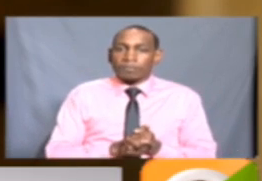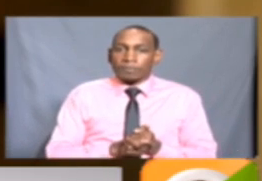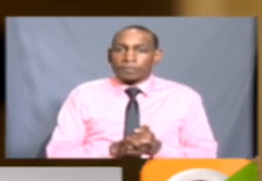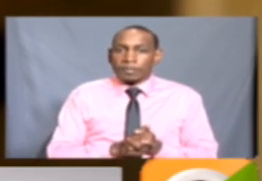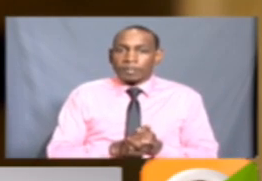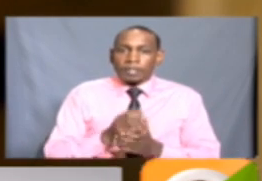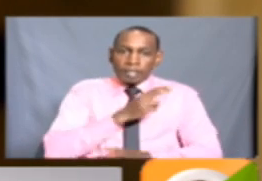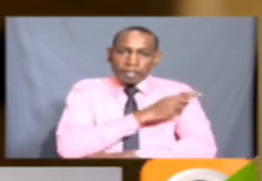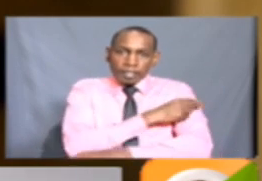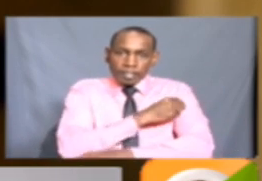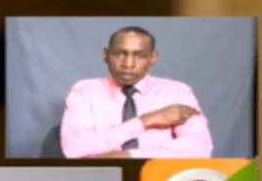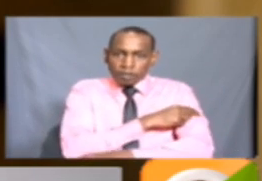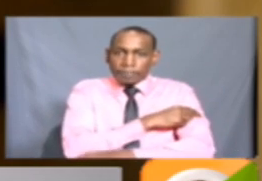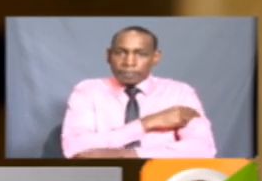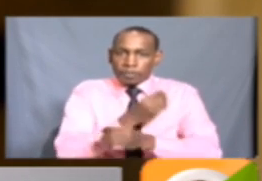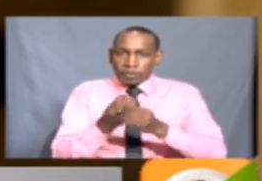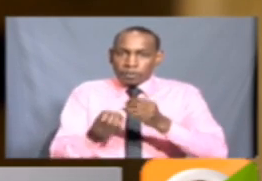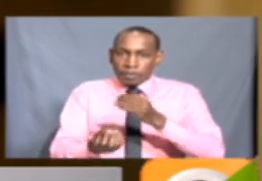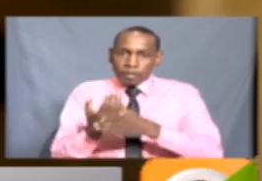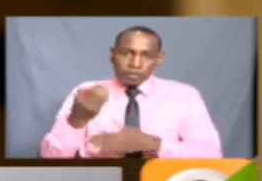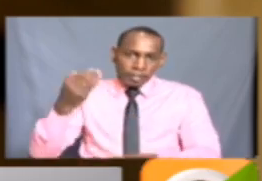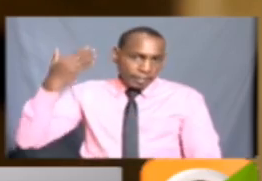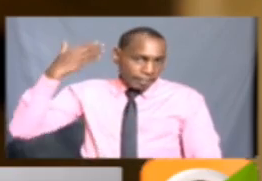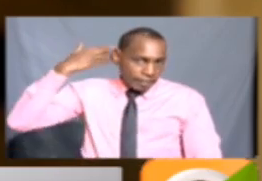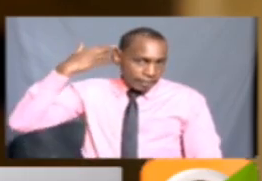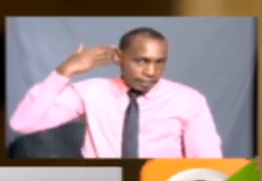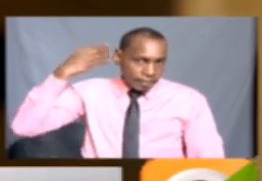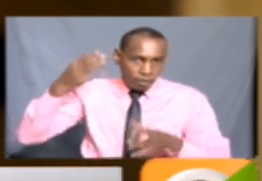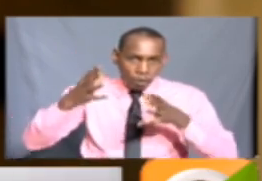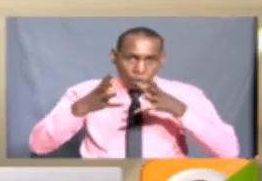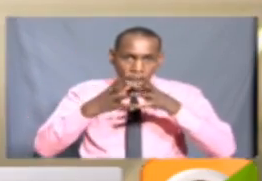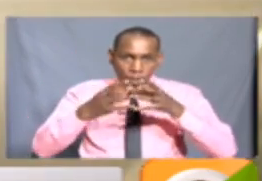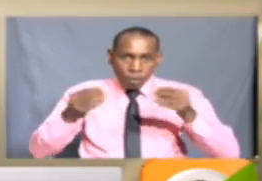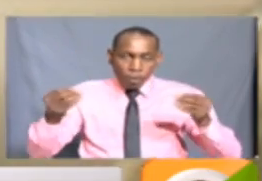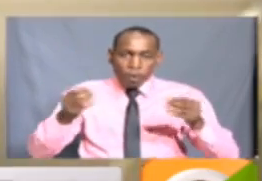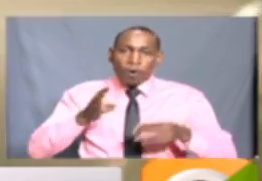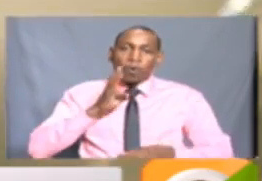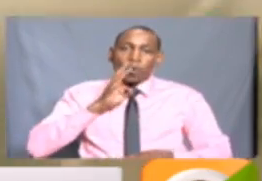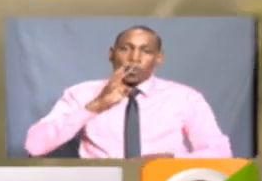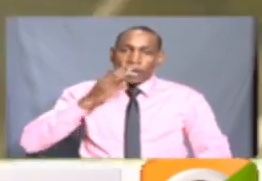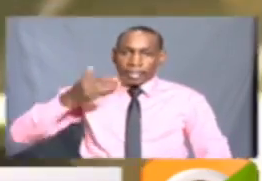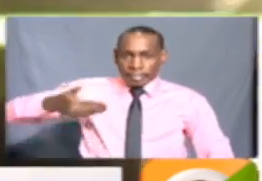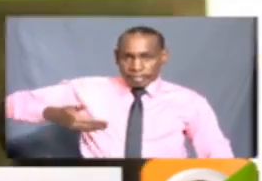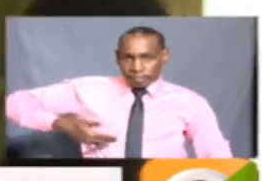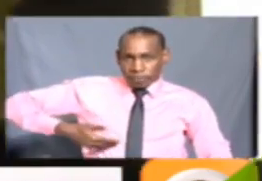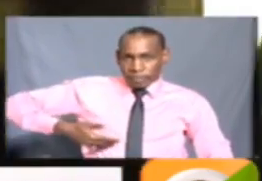The hospital managed to place a shunt on his head to drain whatever the fluid that is there into the stomach.